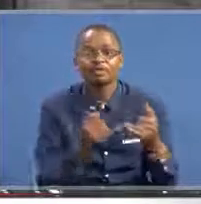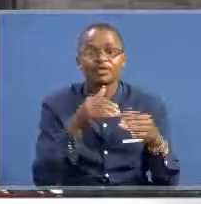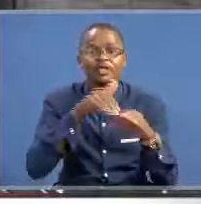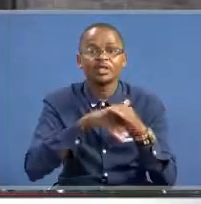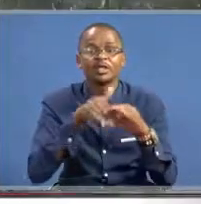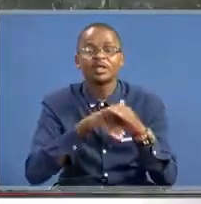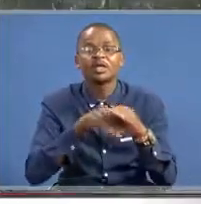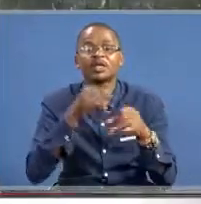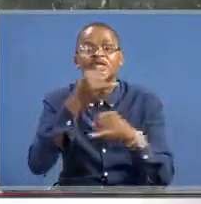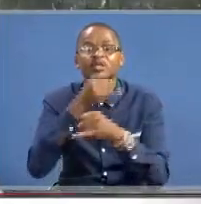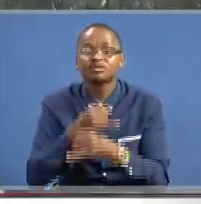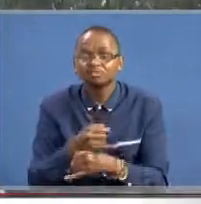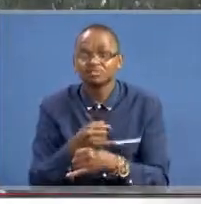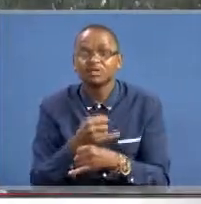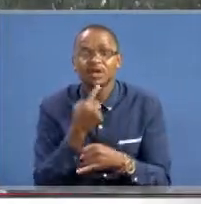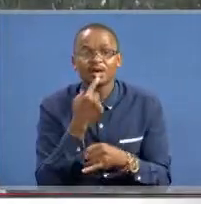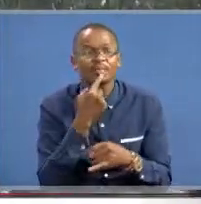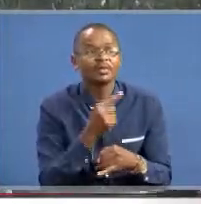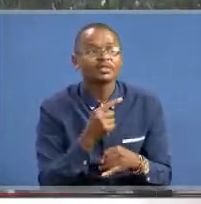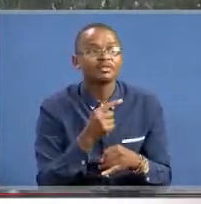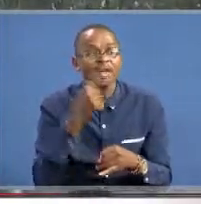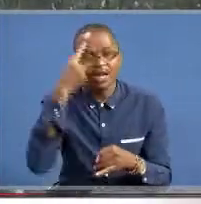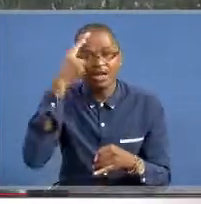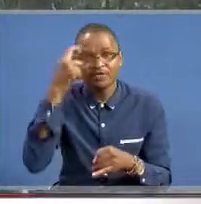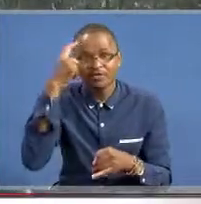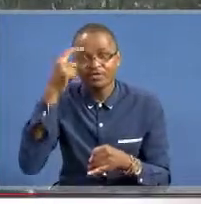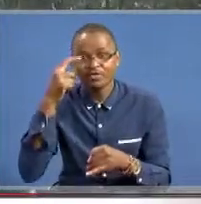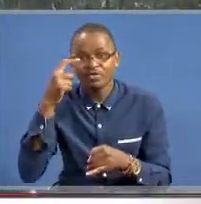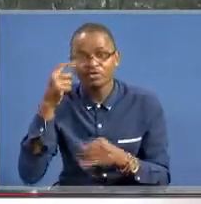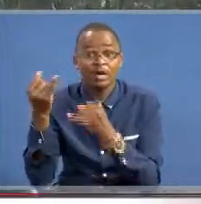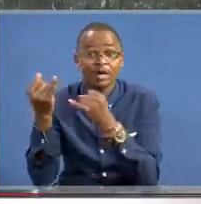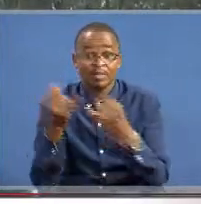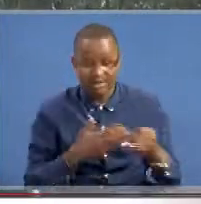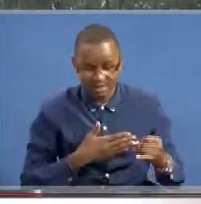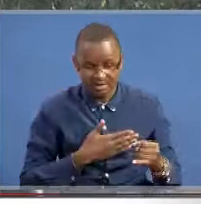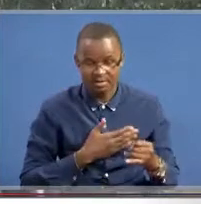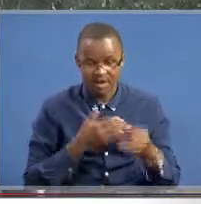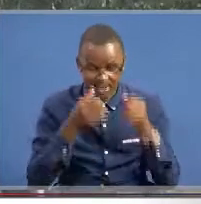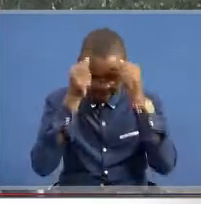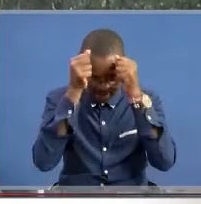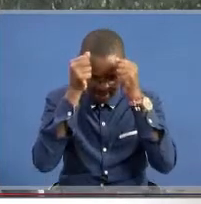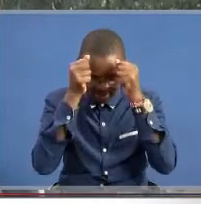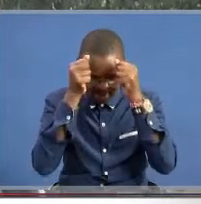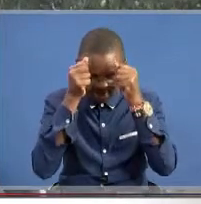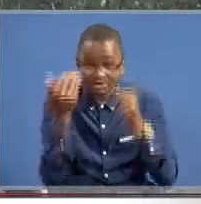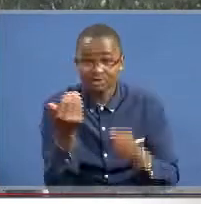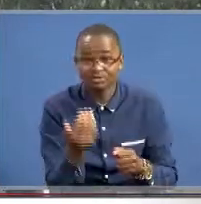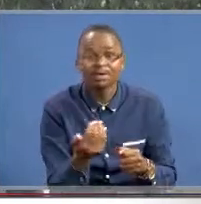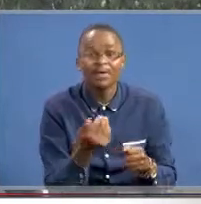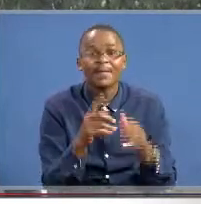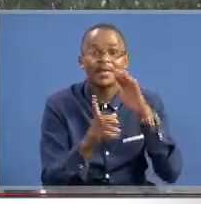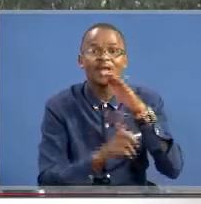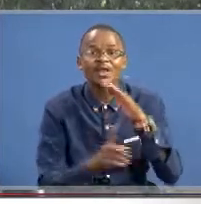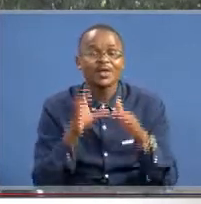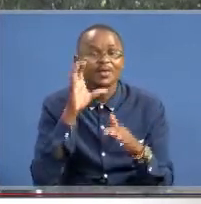institution. The guy amesema katakata atachukua mtoto yangu na ministry imekosa